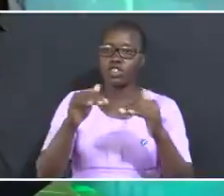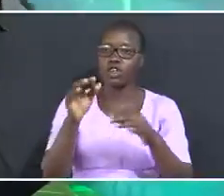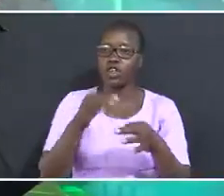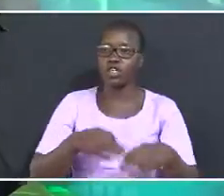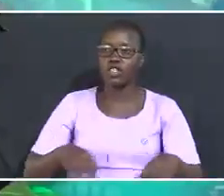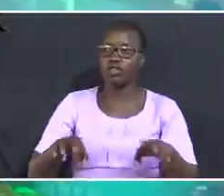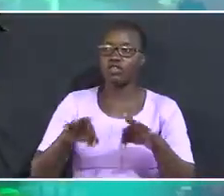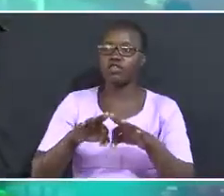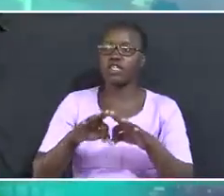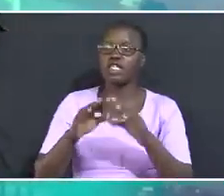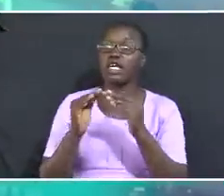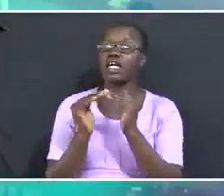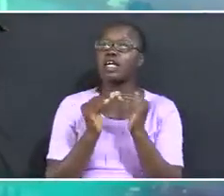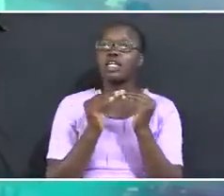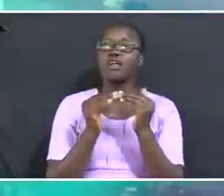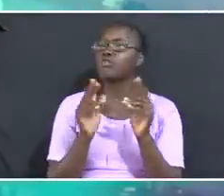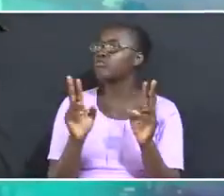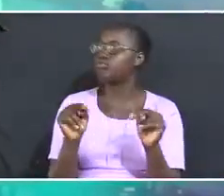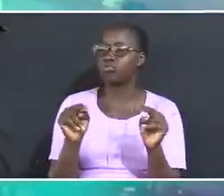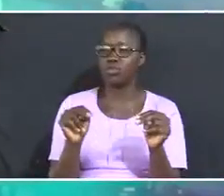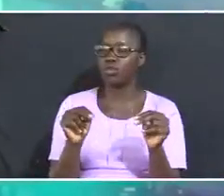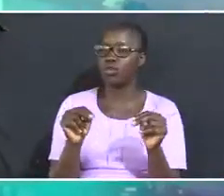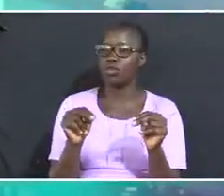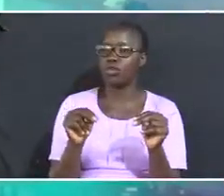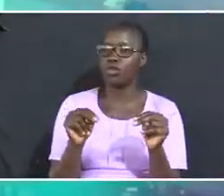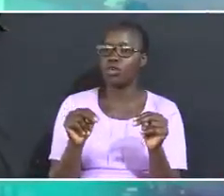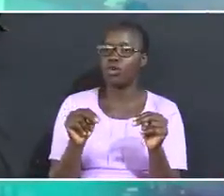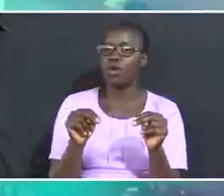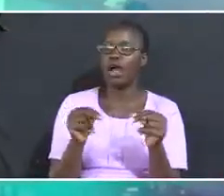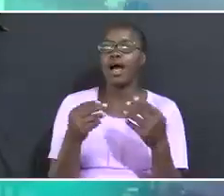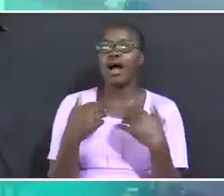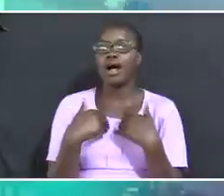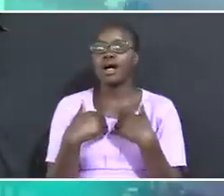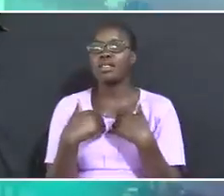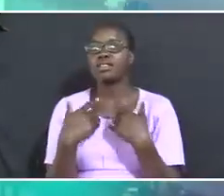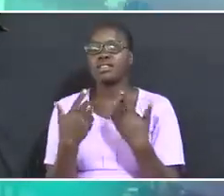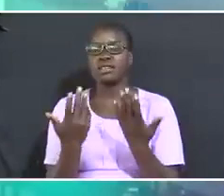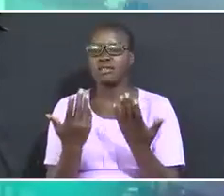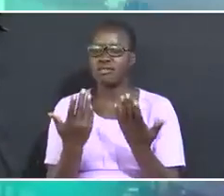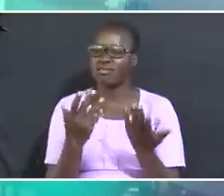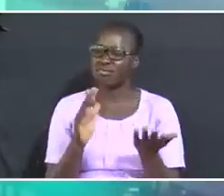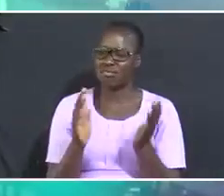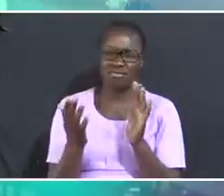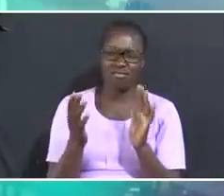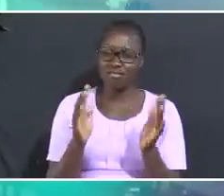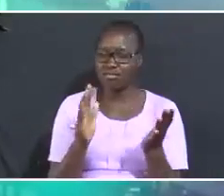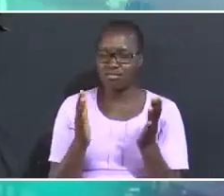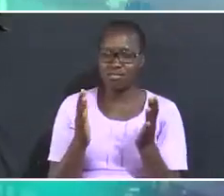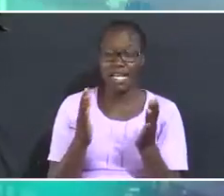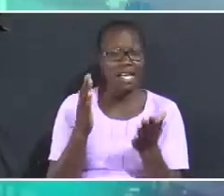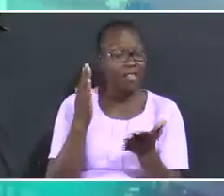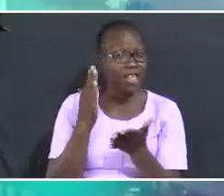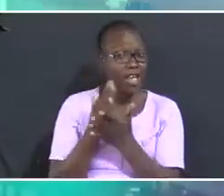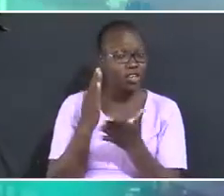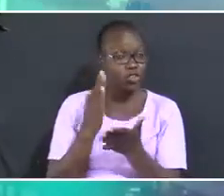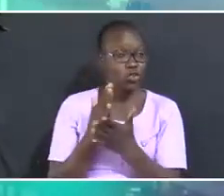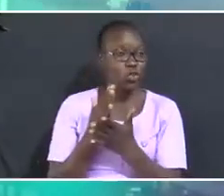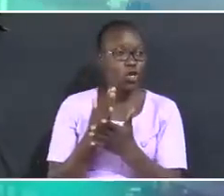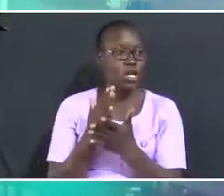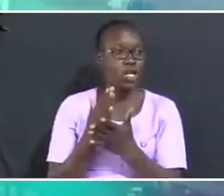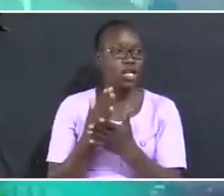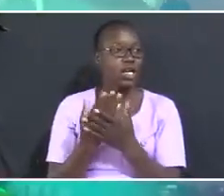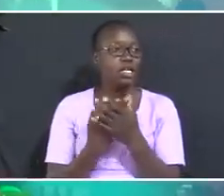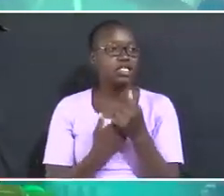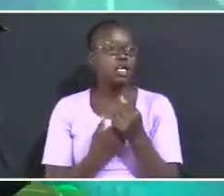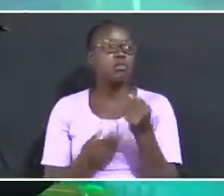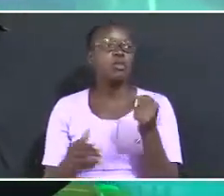your case, it's field level. No, it has a few hundreds of workers. The actual doubling